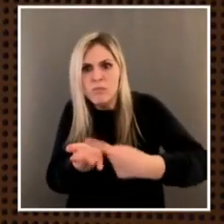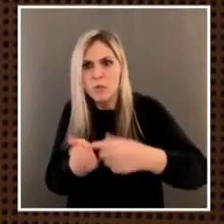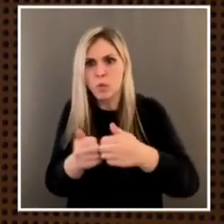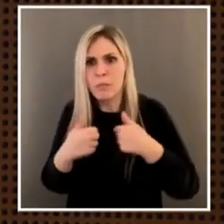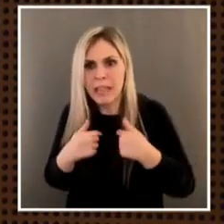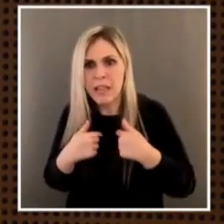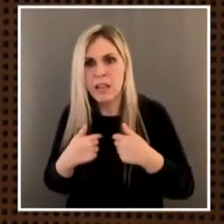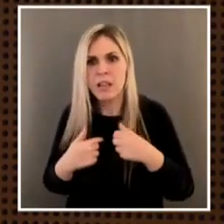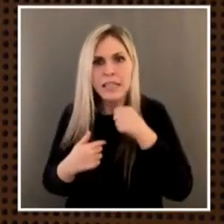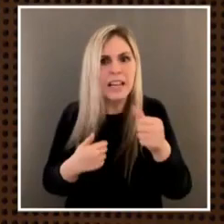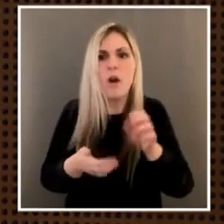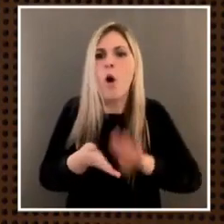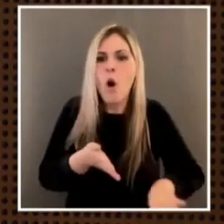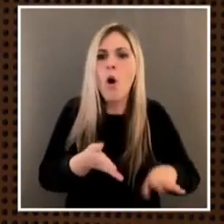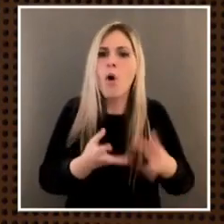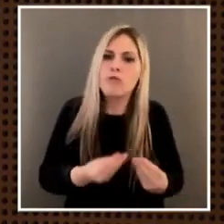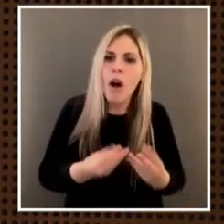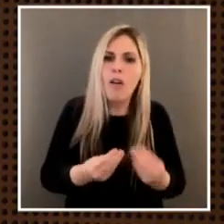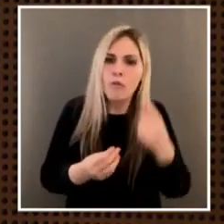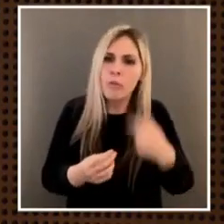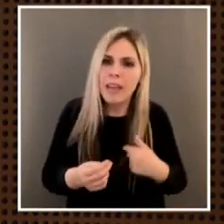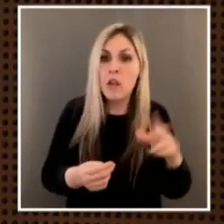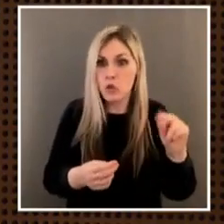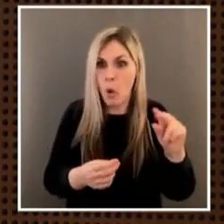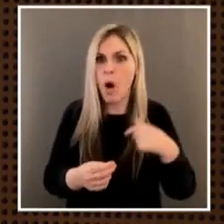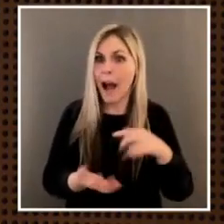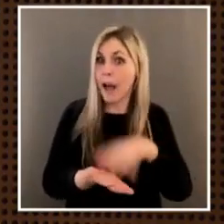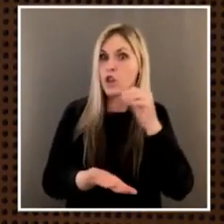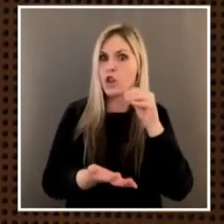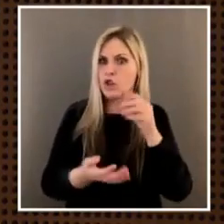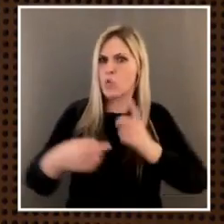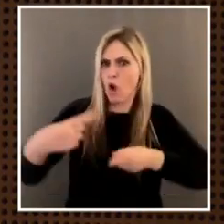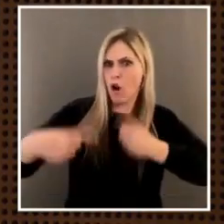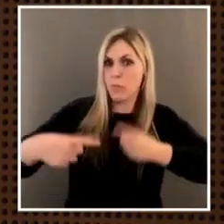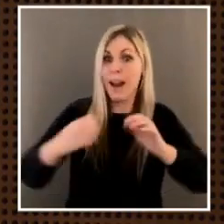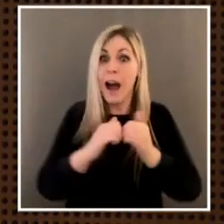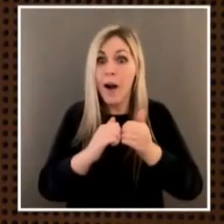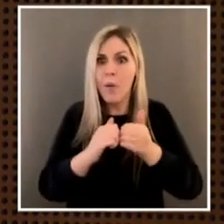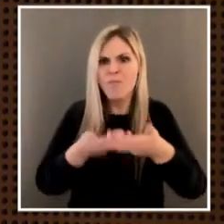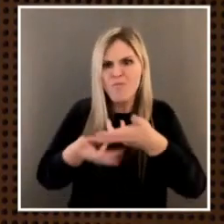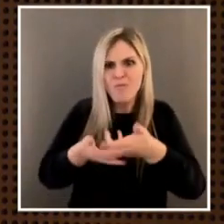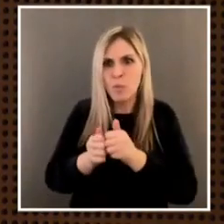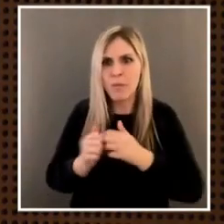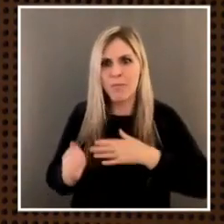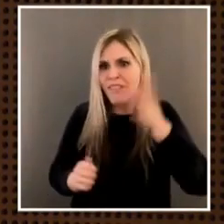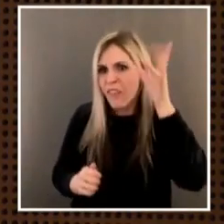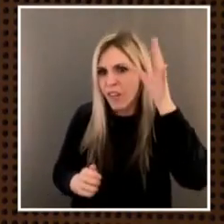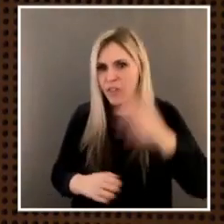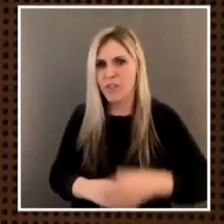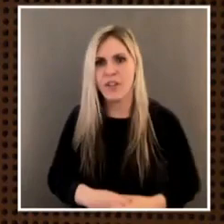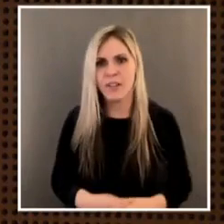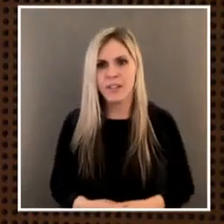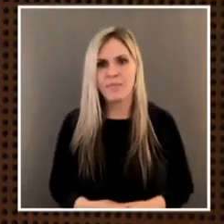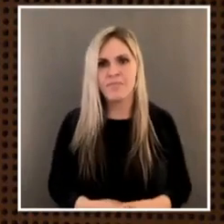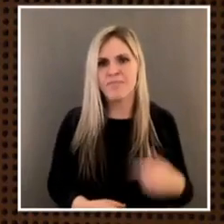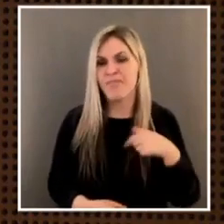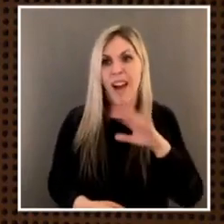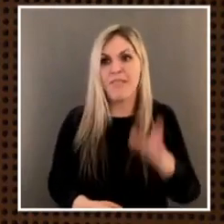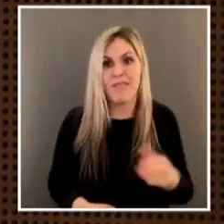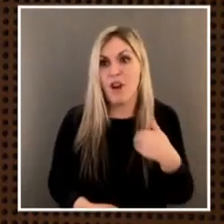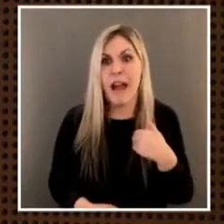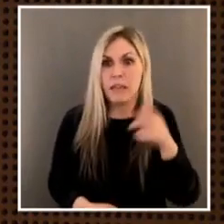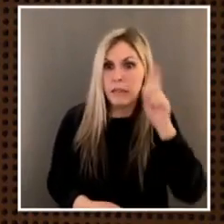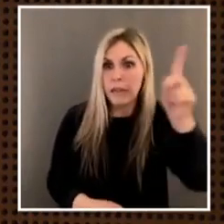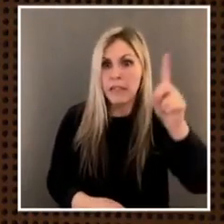me. I learned to make an argument debating my father. I've never had an intellectual debate